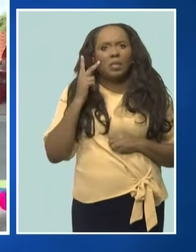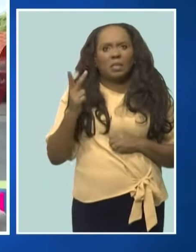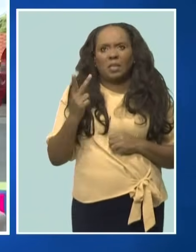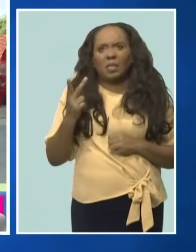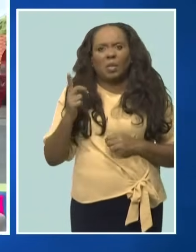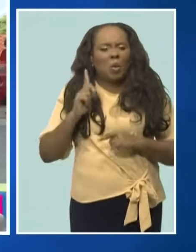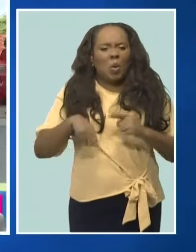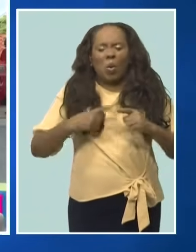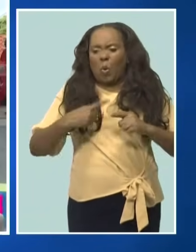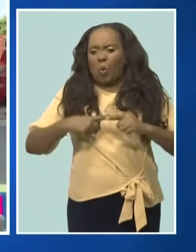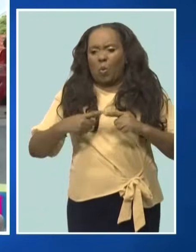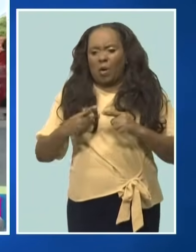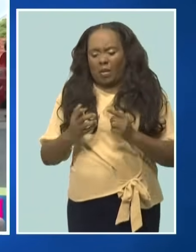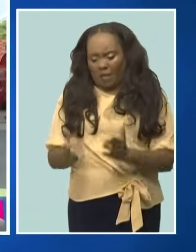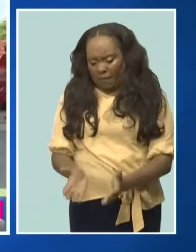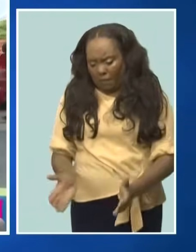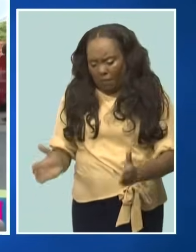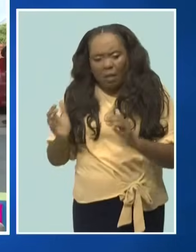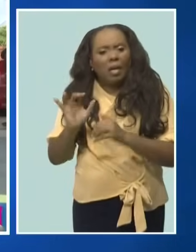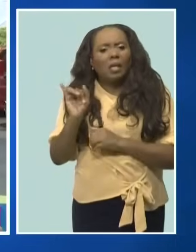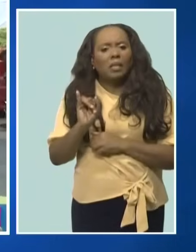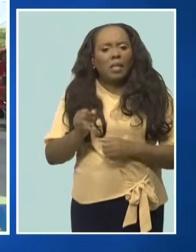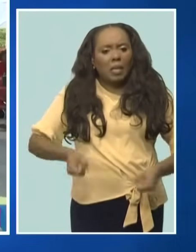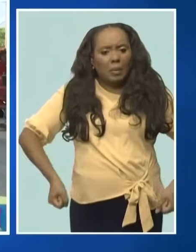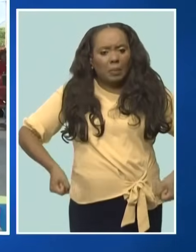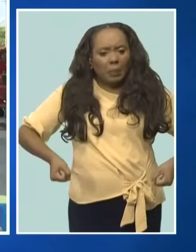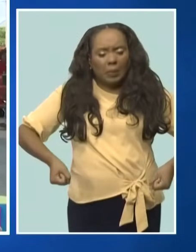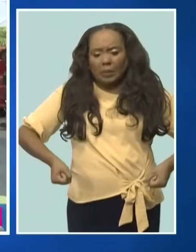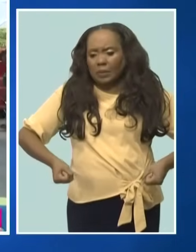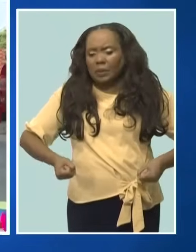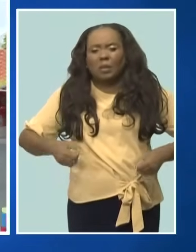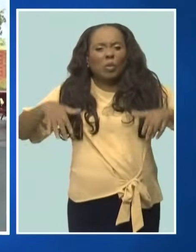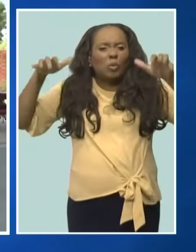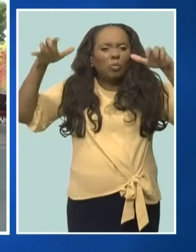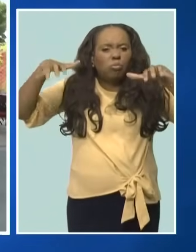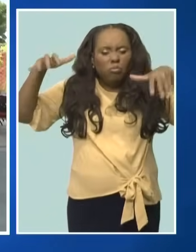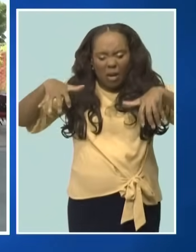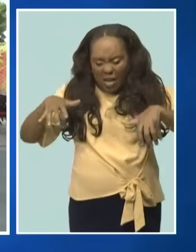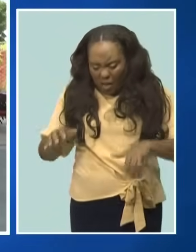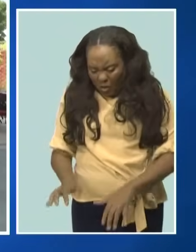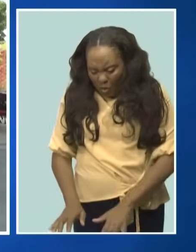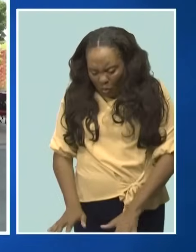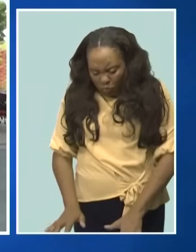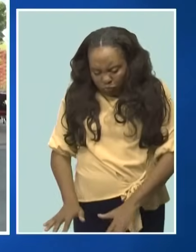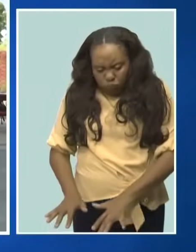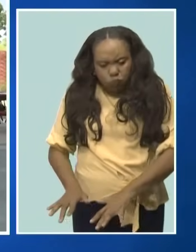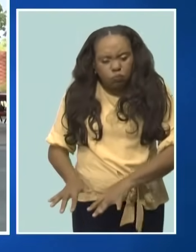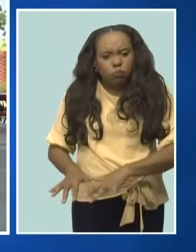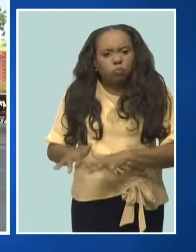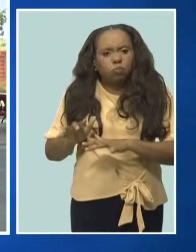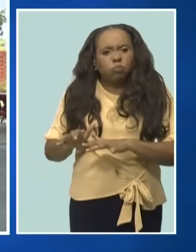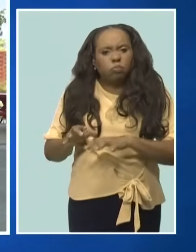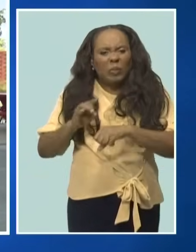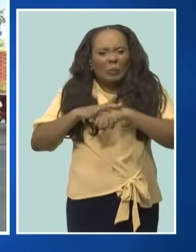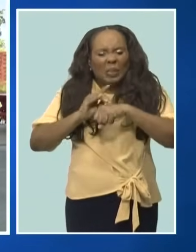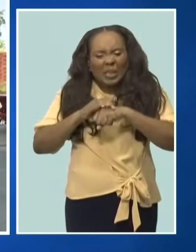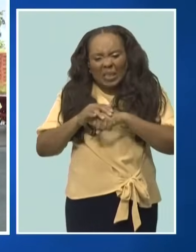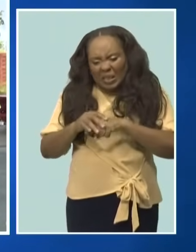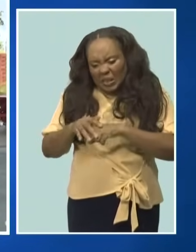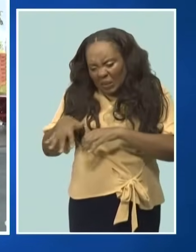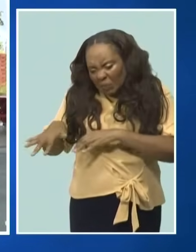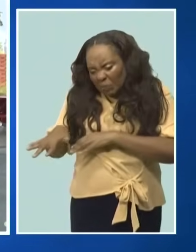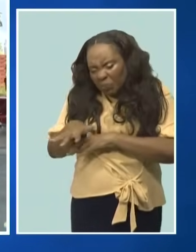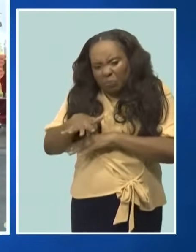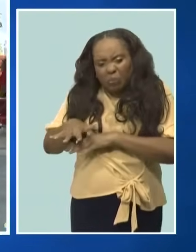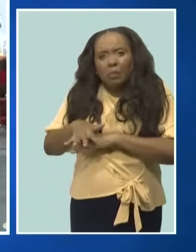have rainfall, but also they get into our drains and they block the drainage systems, and that poses another problem also.